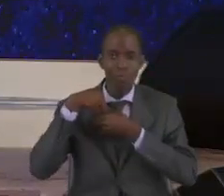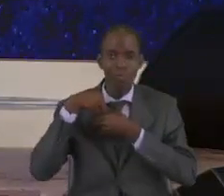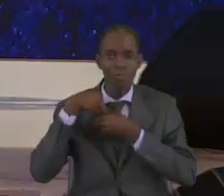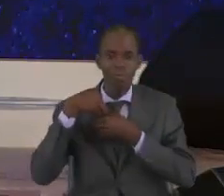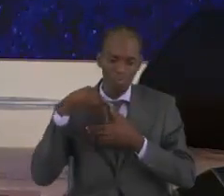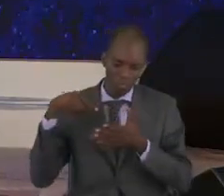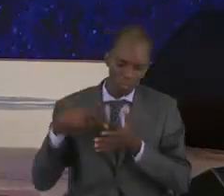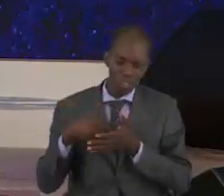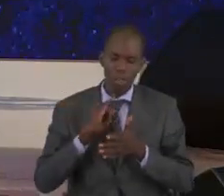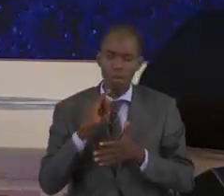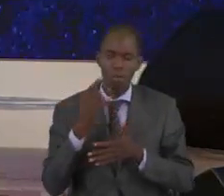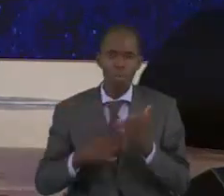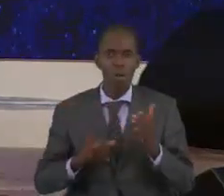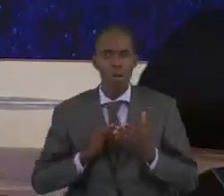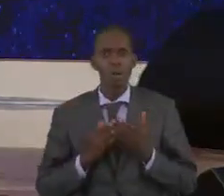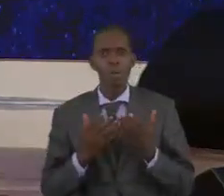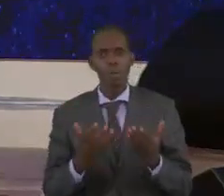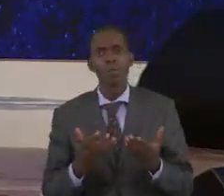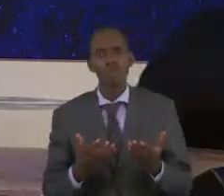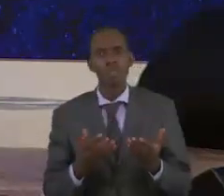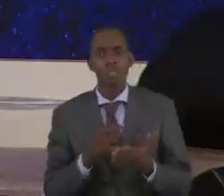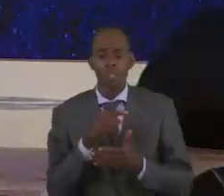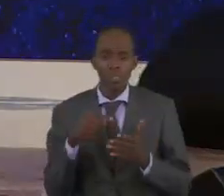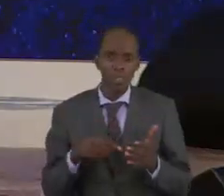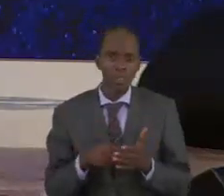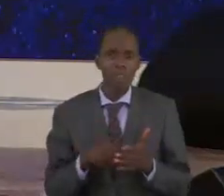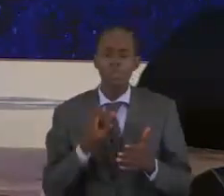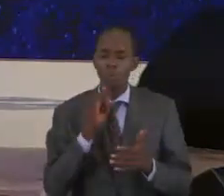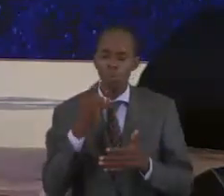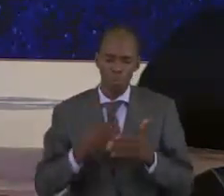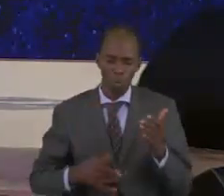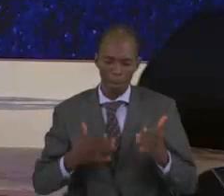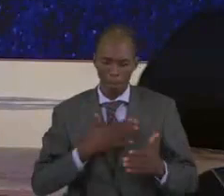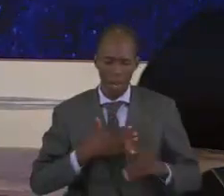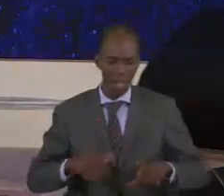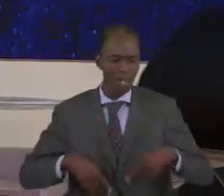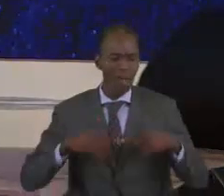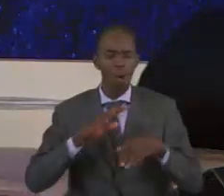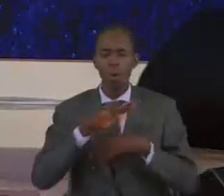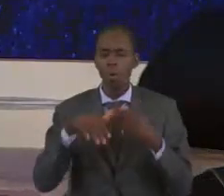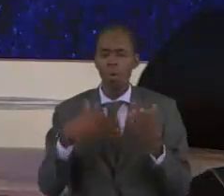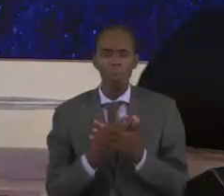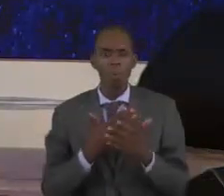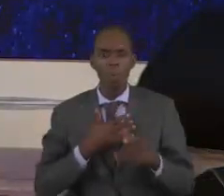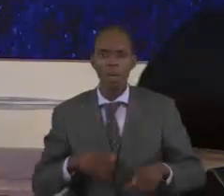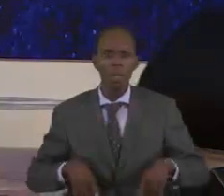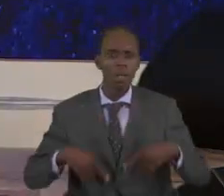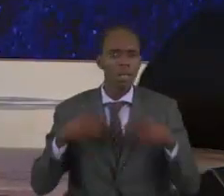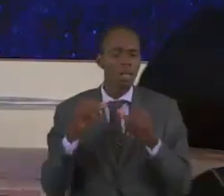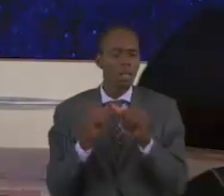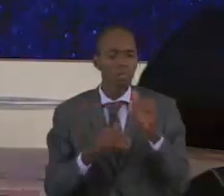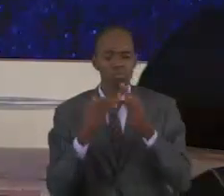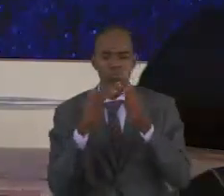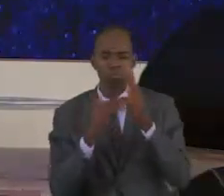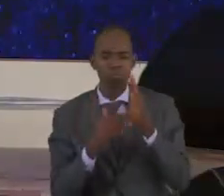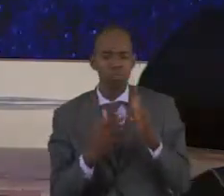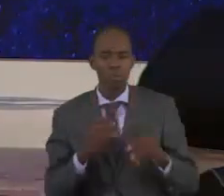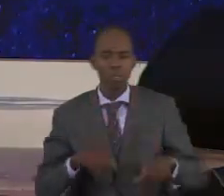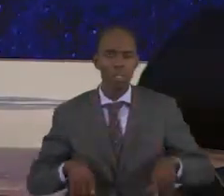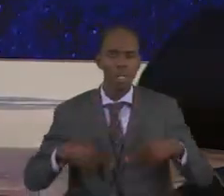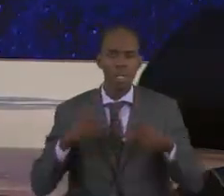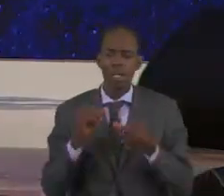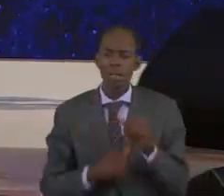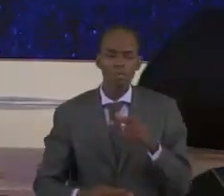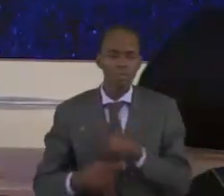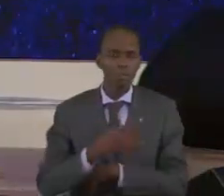this is what I want. This is what my life will be. All my life, every detail of my life, every moment